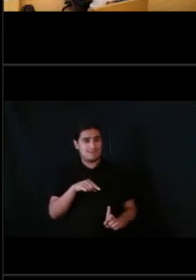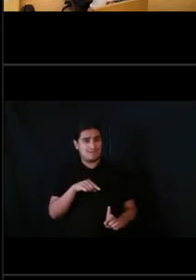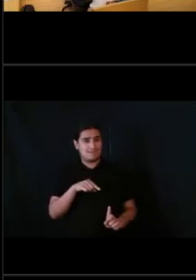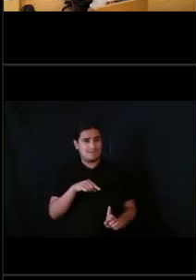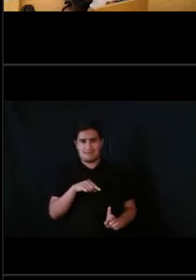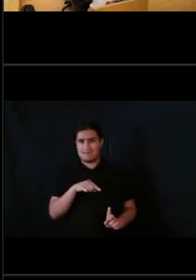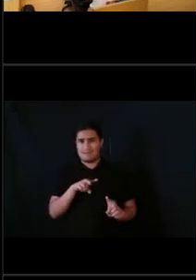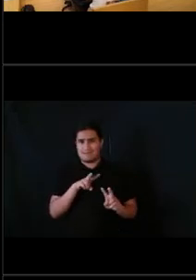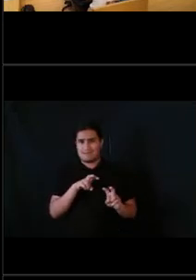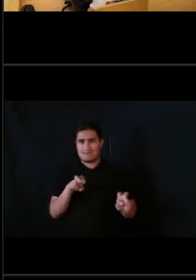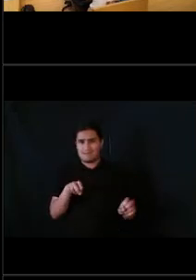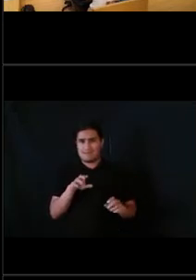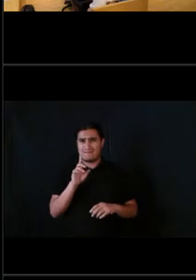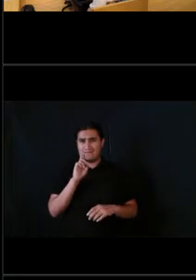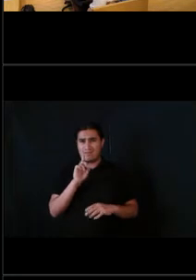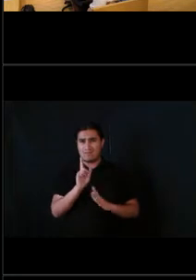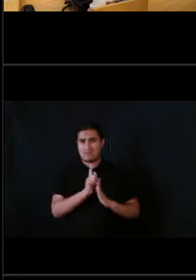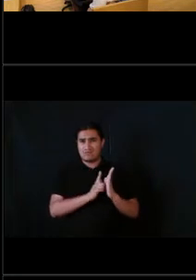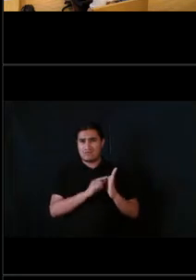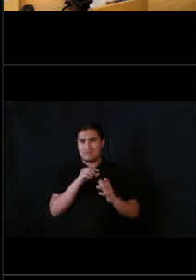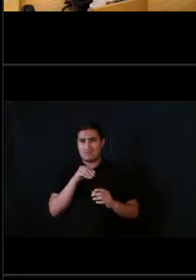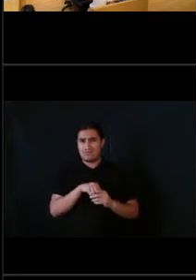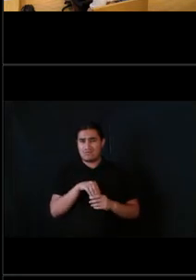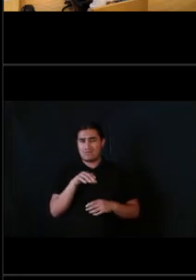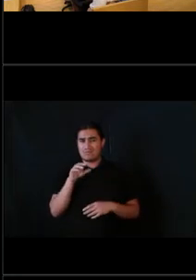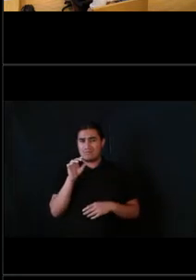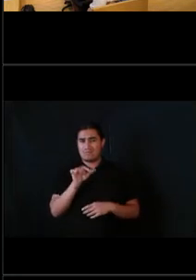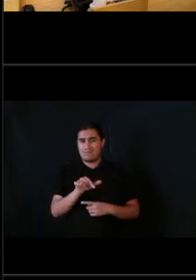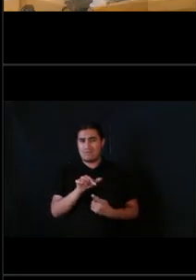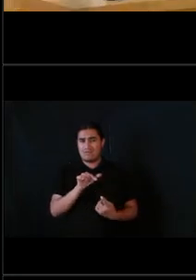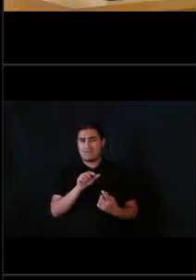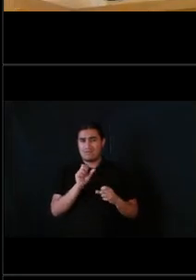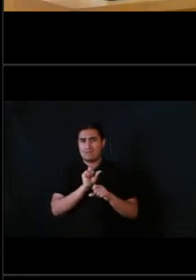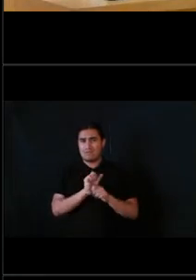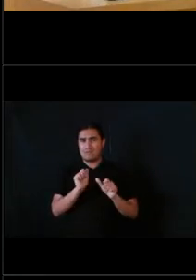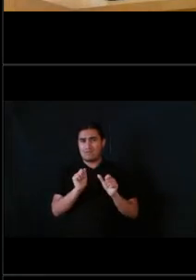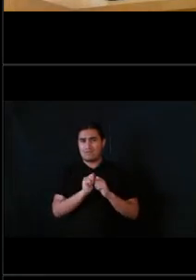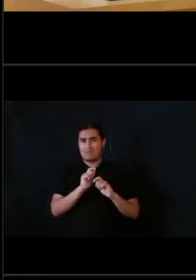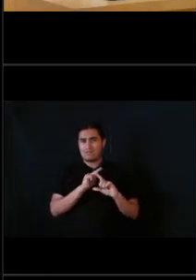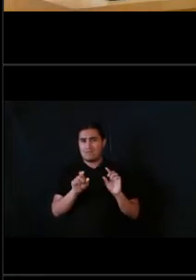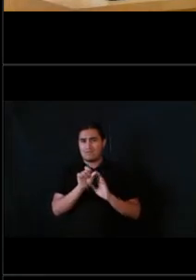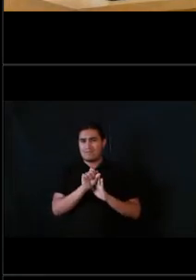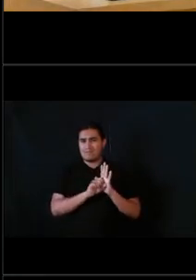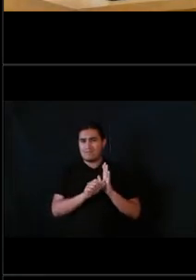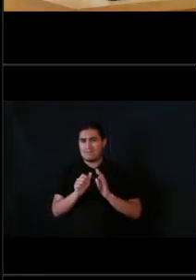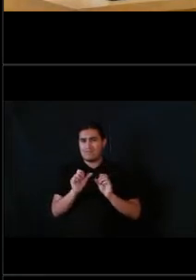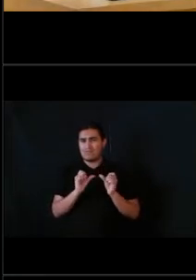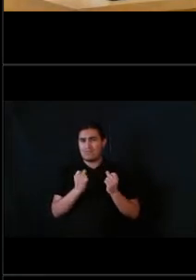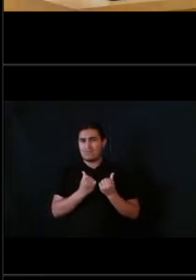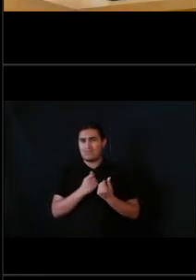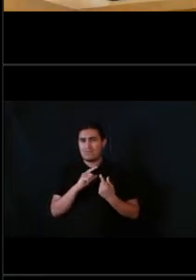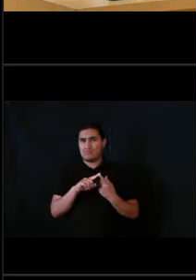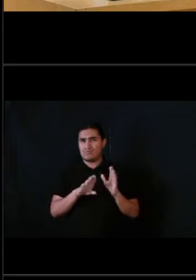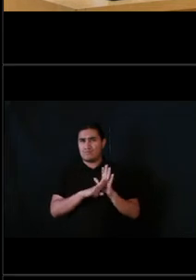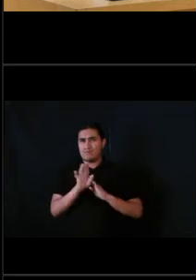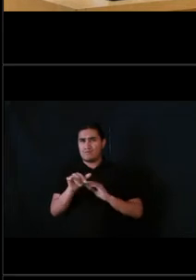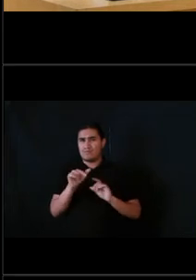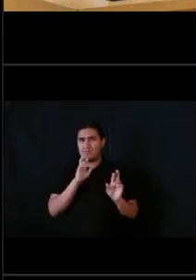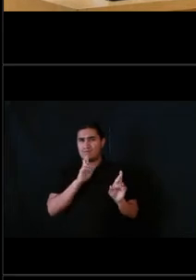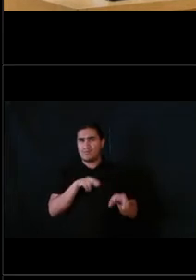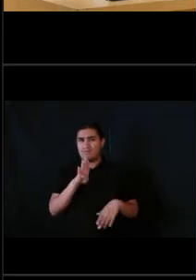an assessment for the legislature and the commission is required to work with various state agencies to develop this report by